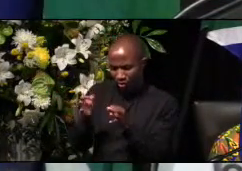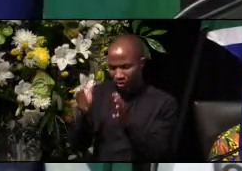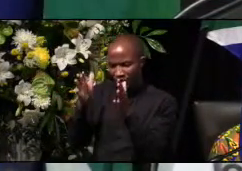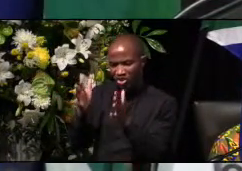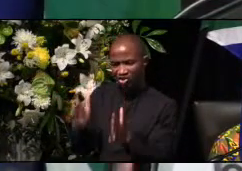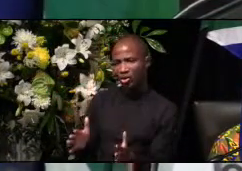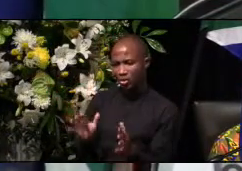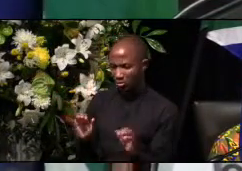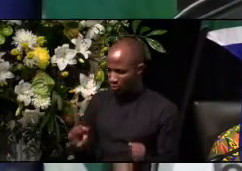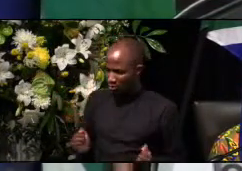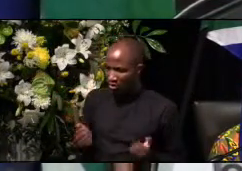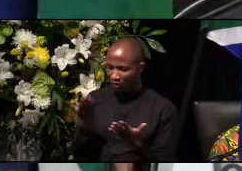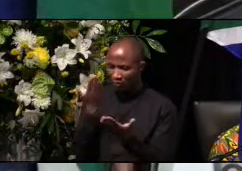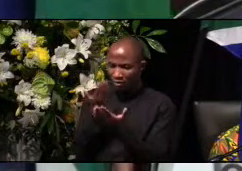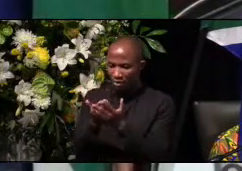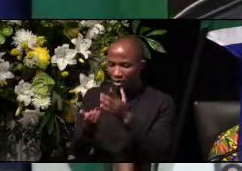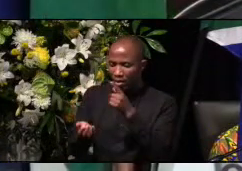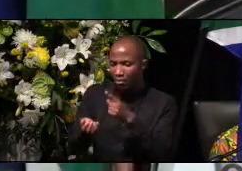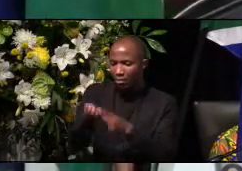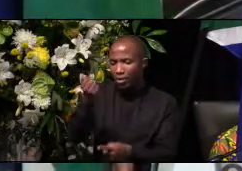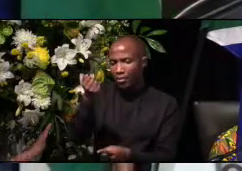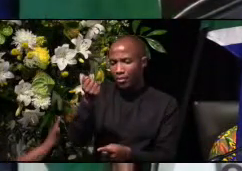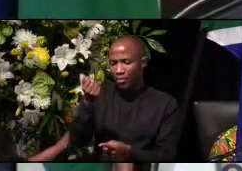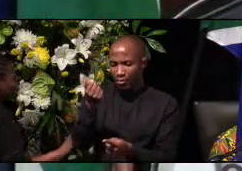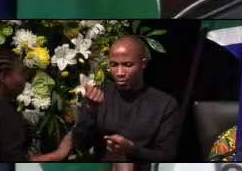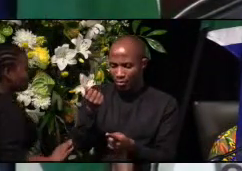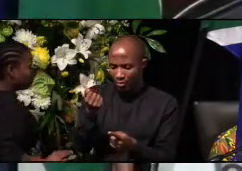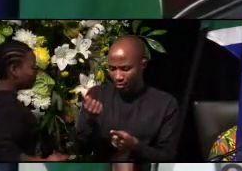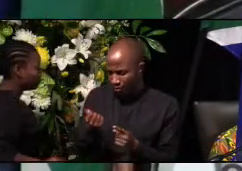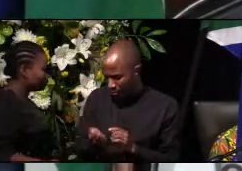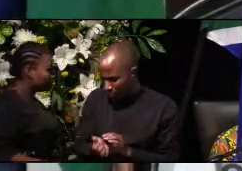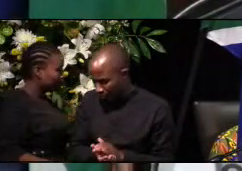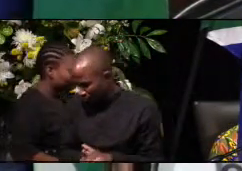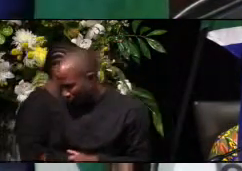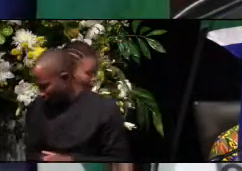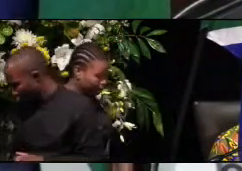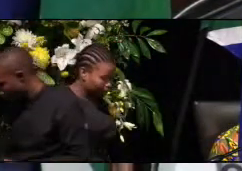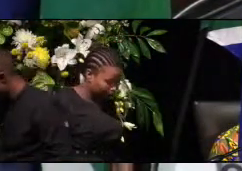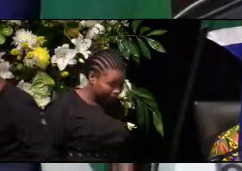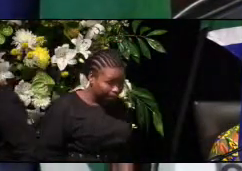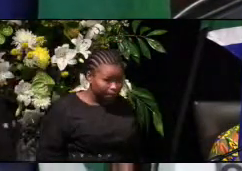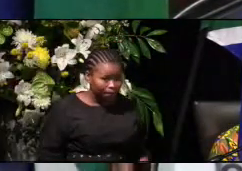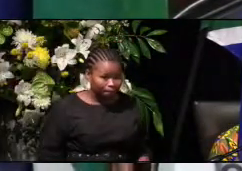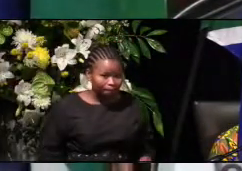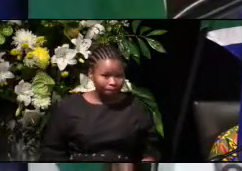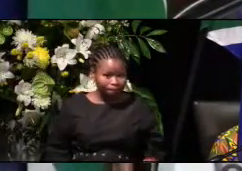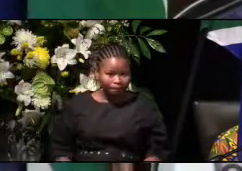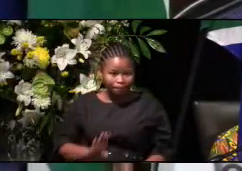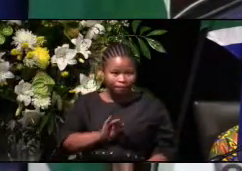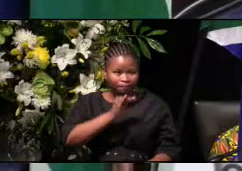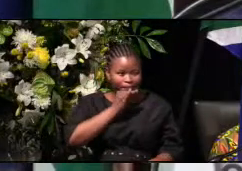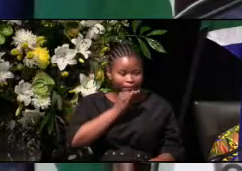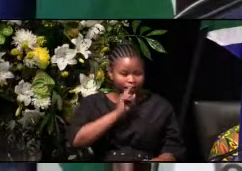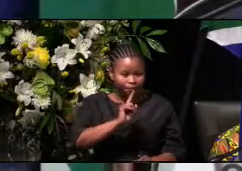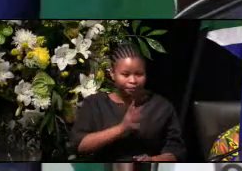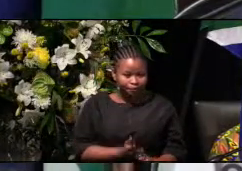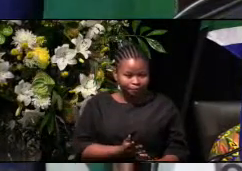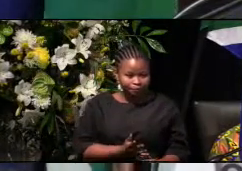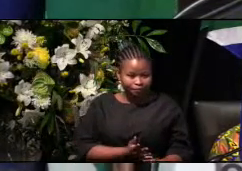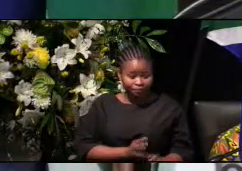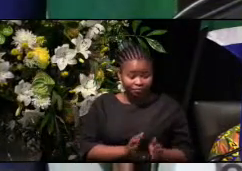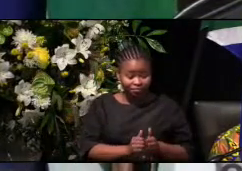I think it's something we really need to reflect on in a very significant manner this means